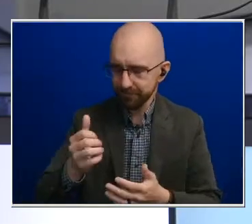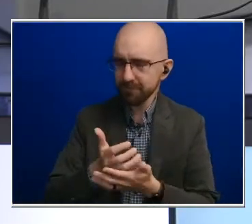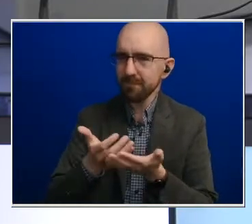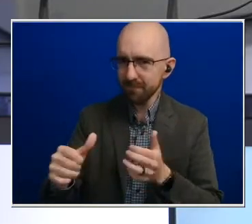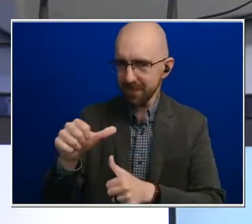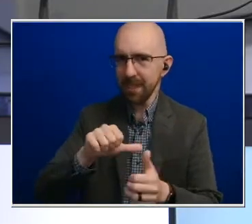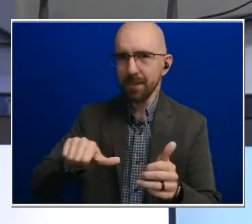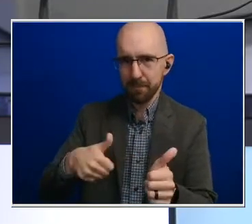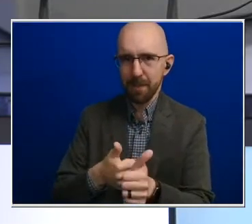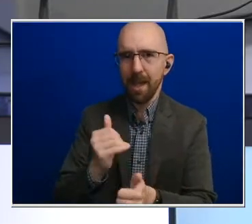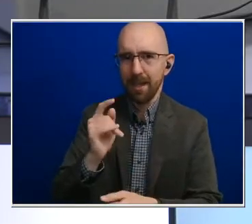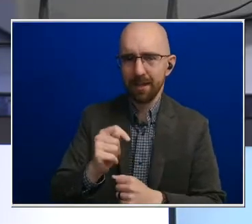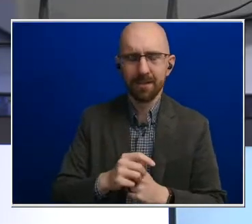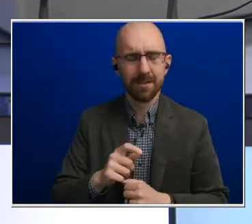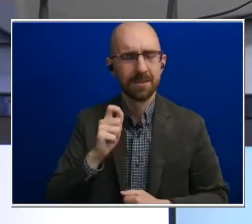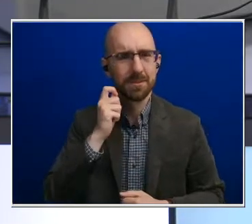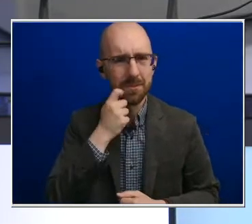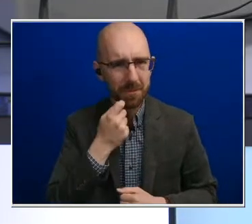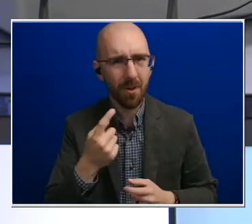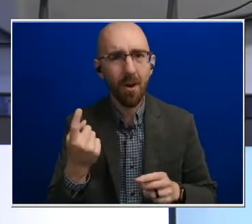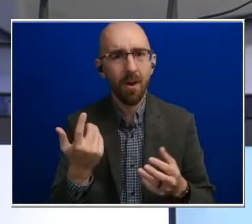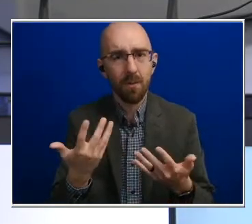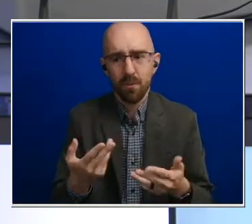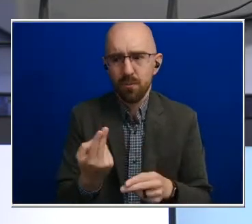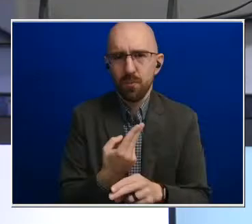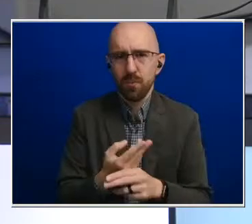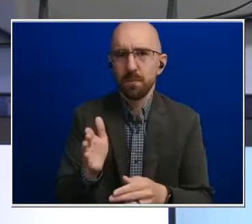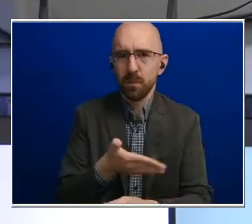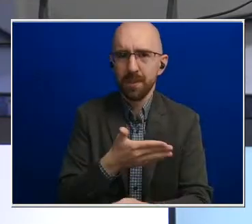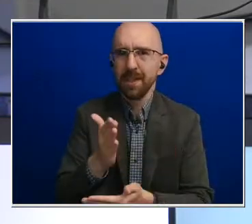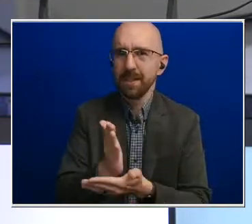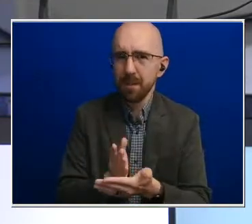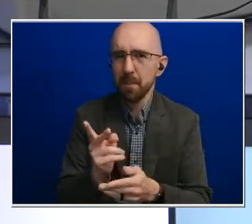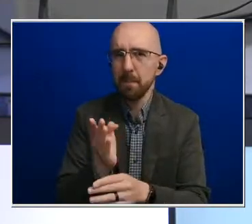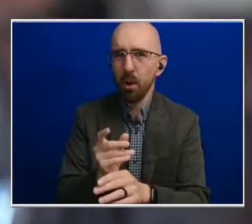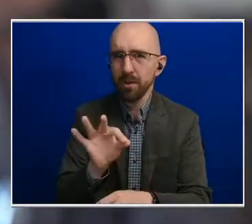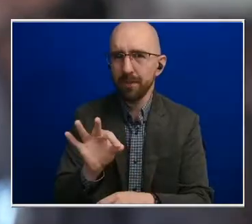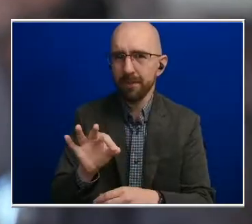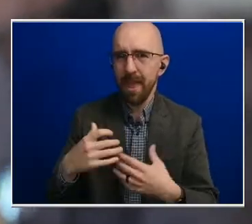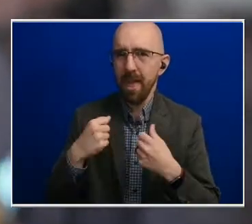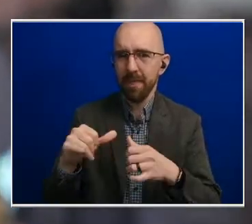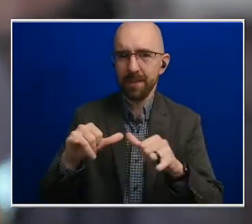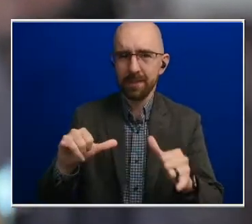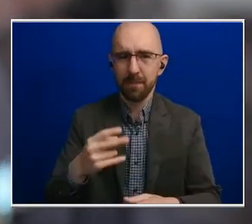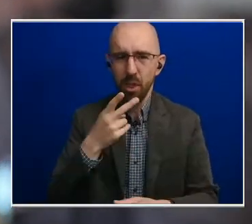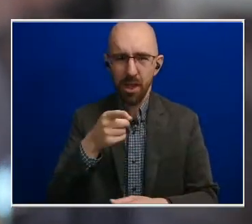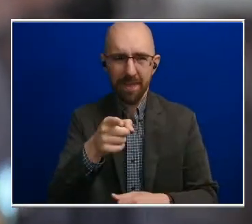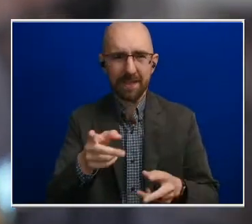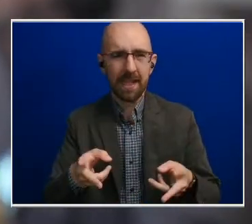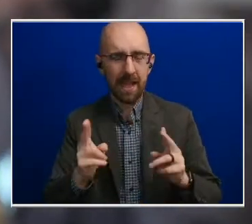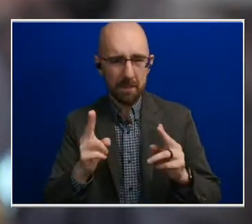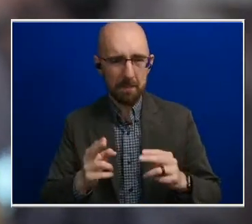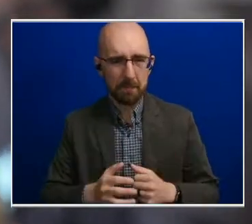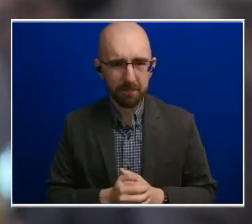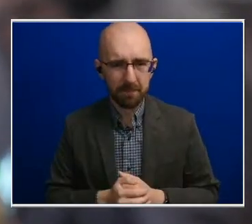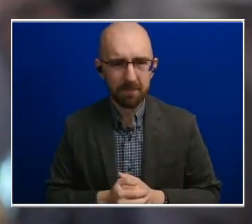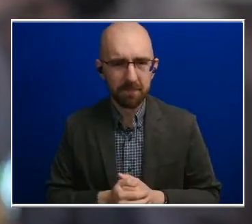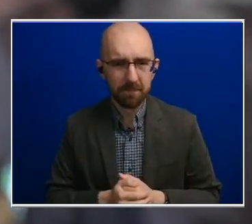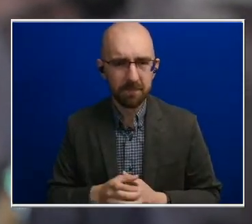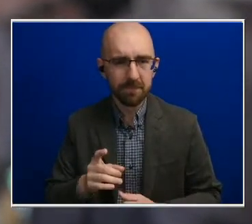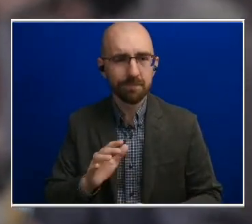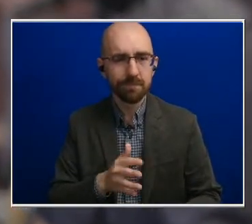really cool. Okay, now we already use music in some parts of the health system. Check out this clip. But the heart